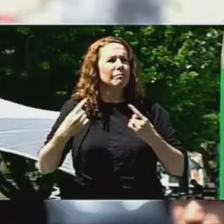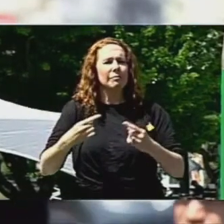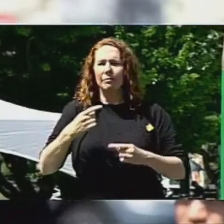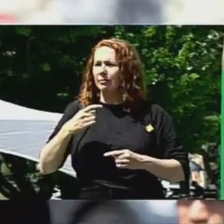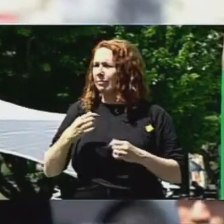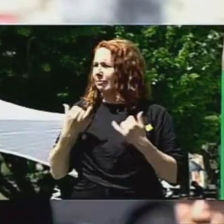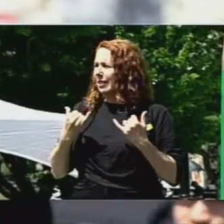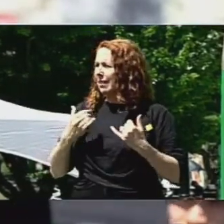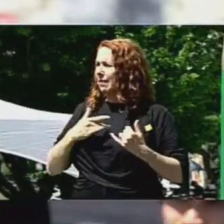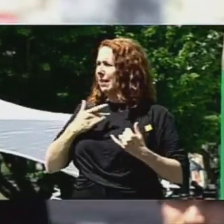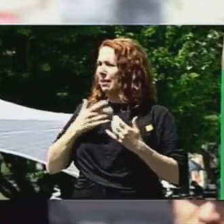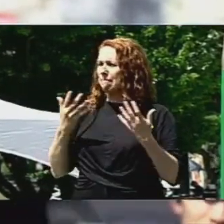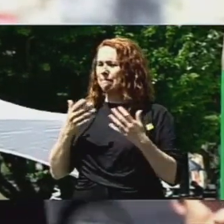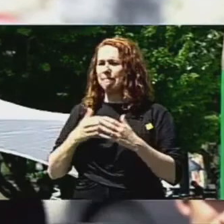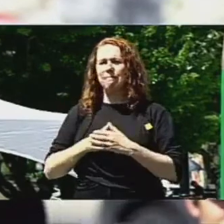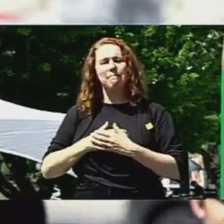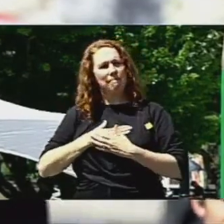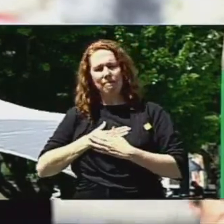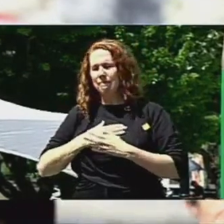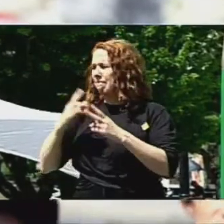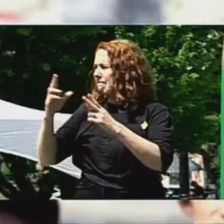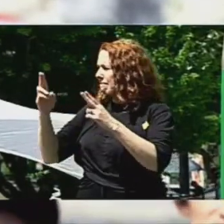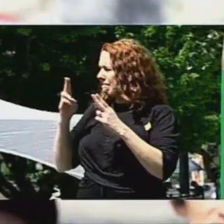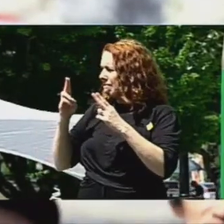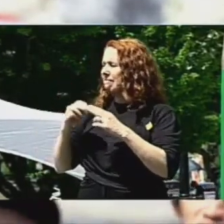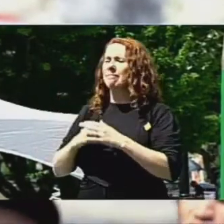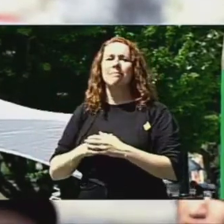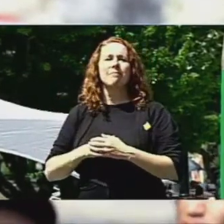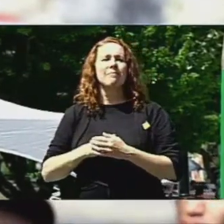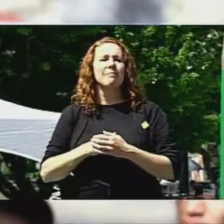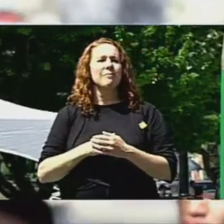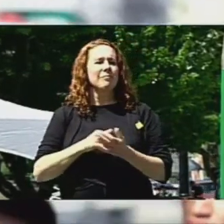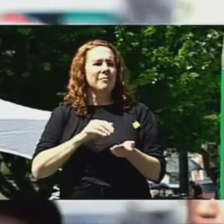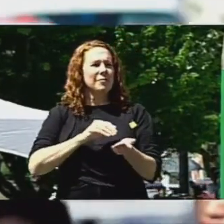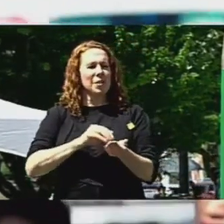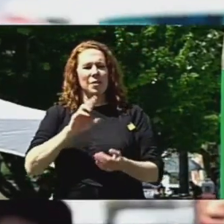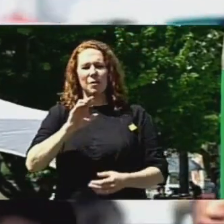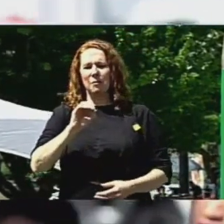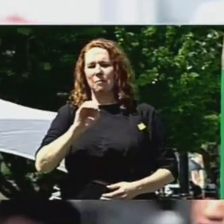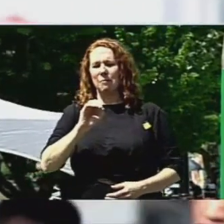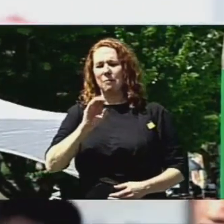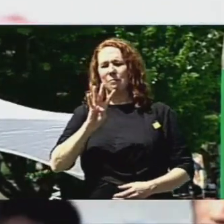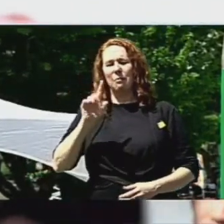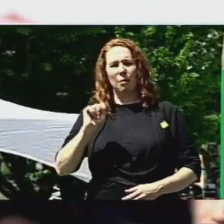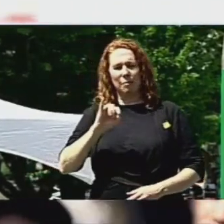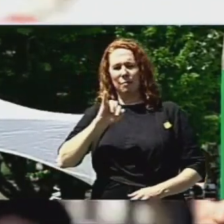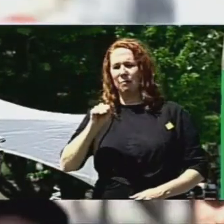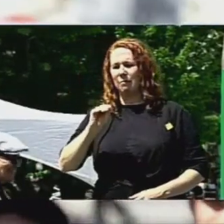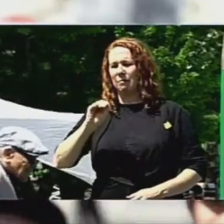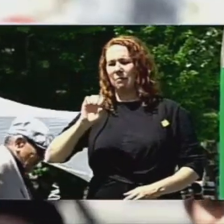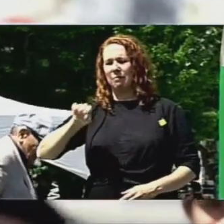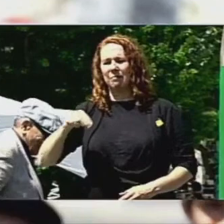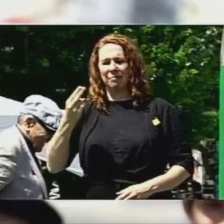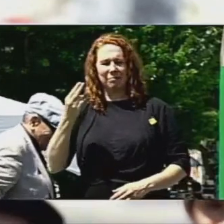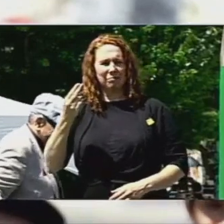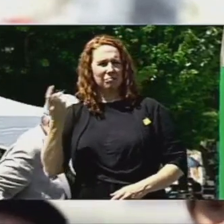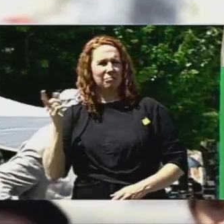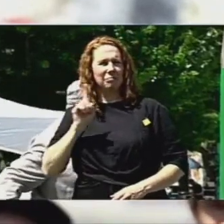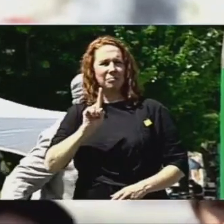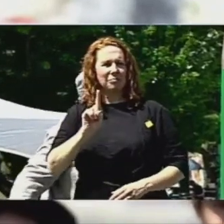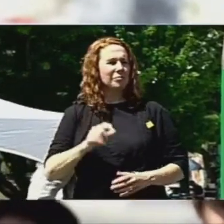today. And we're so honored and blessed to have Dr. Chief Robert Joseph share a few words with us today.